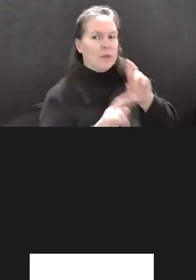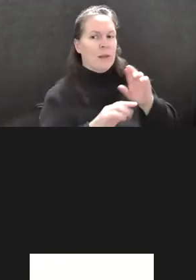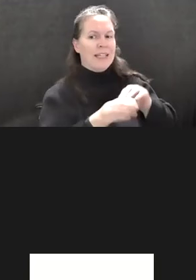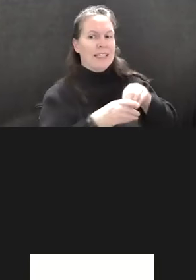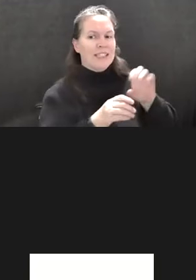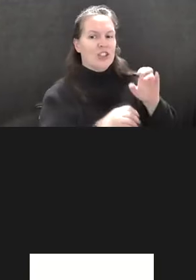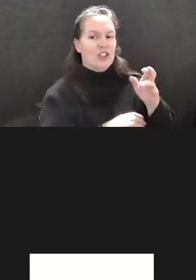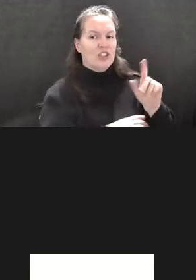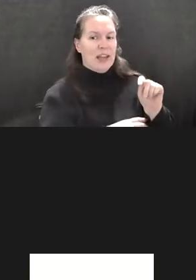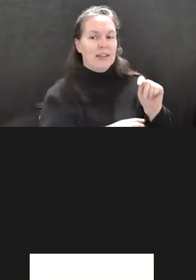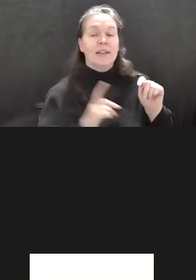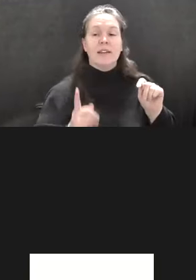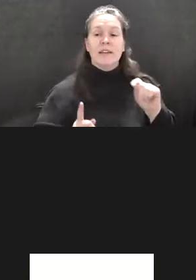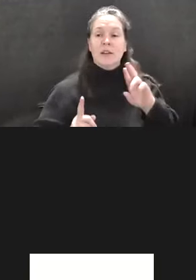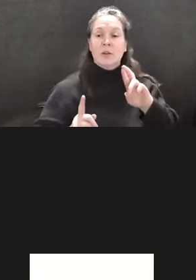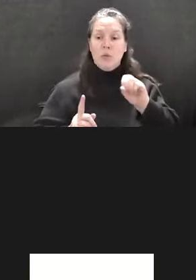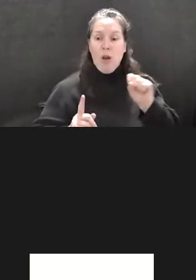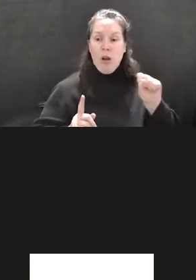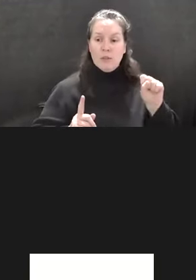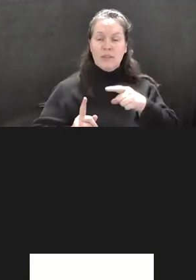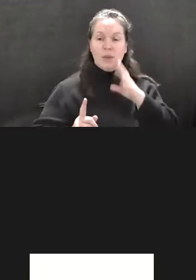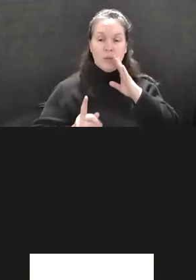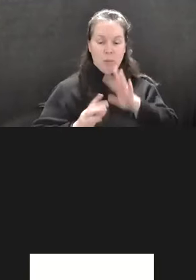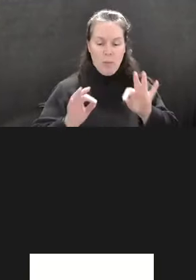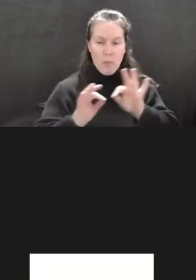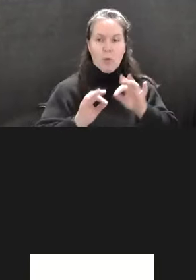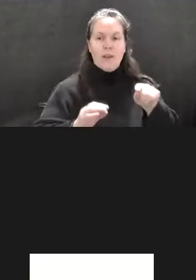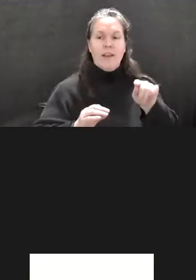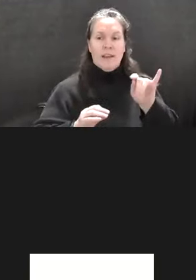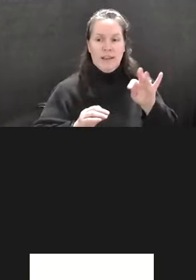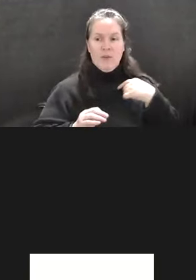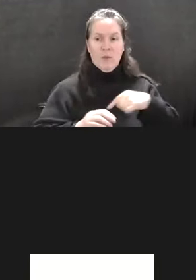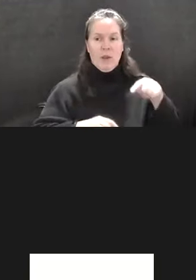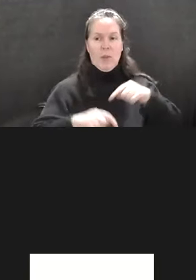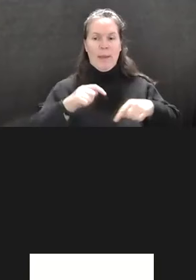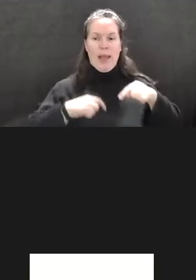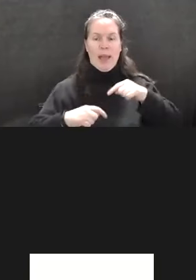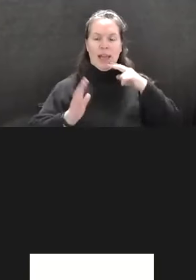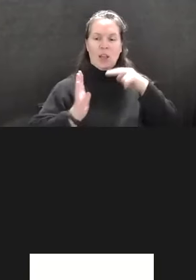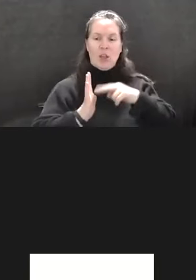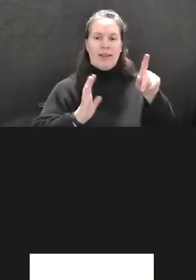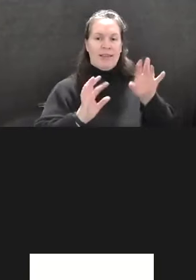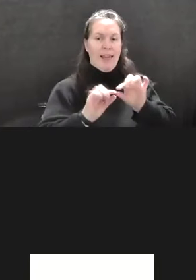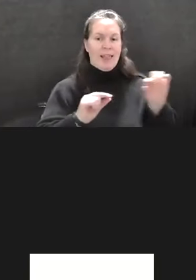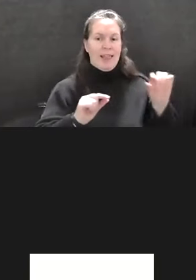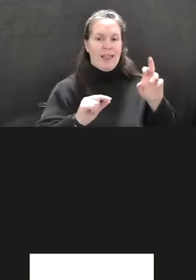So Ross, it's going to be important too that we go back and look at that link